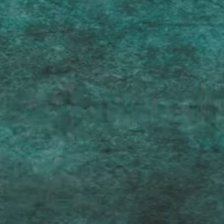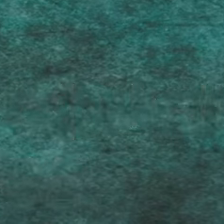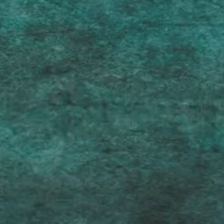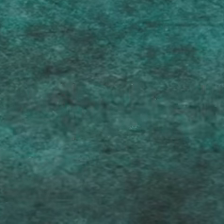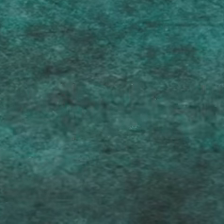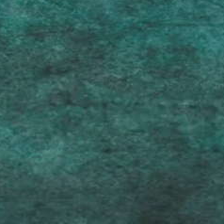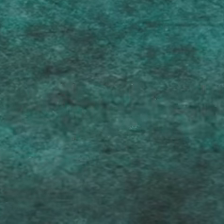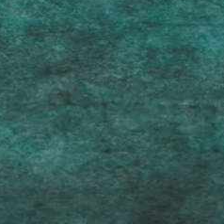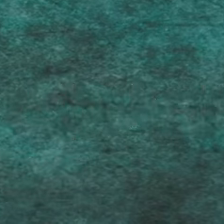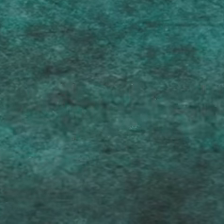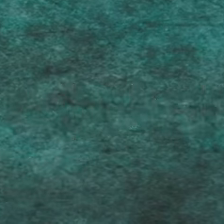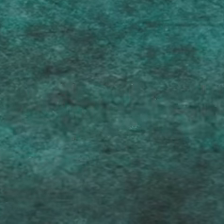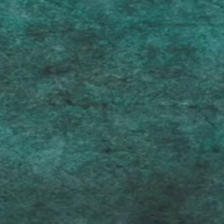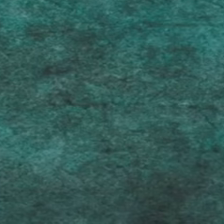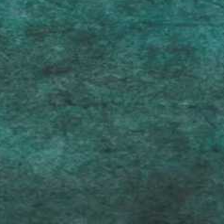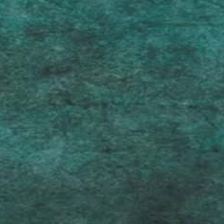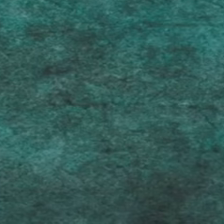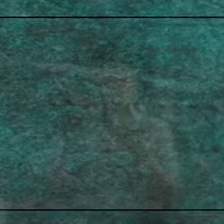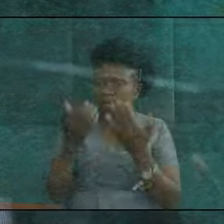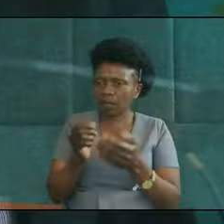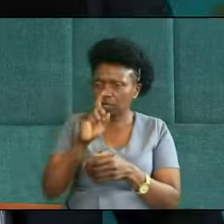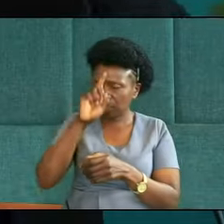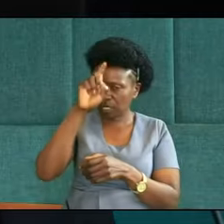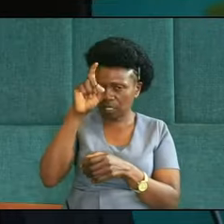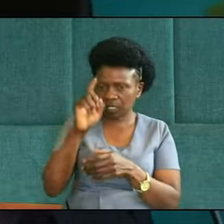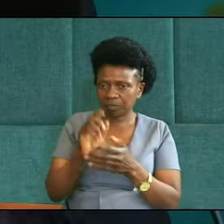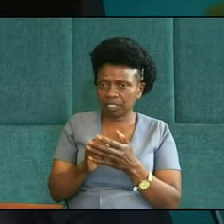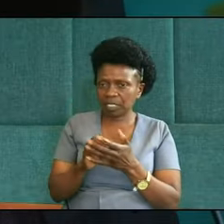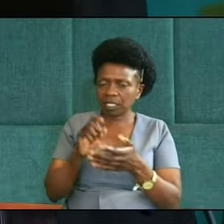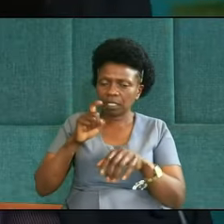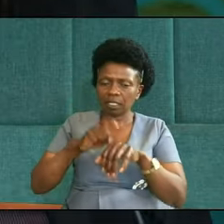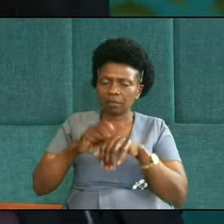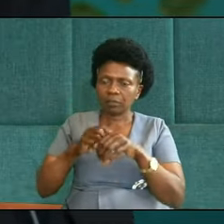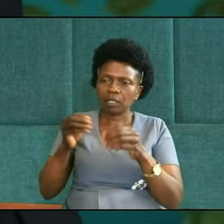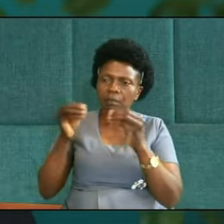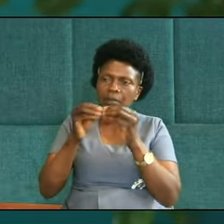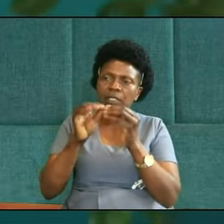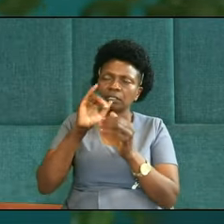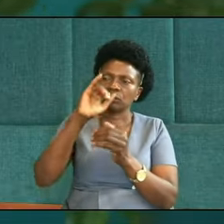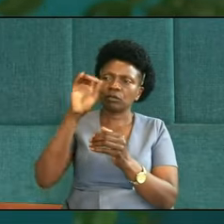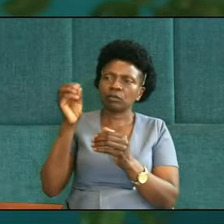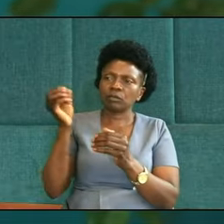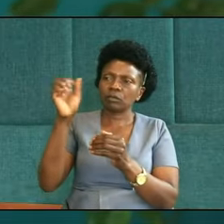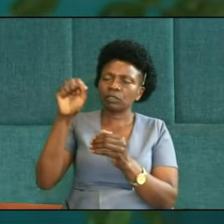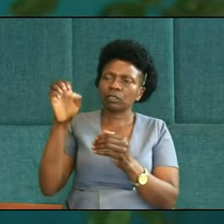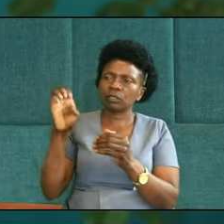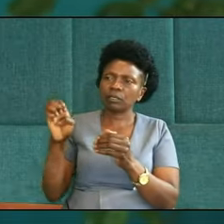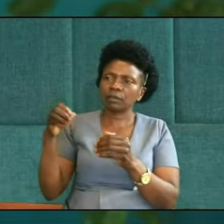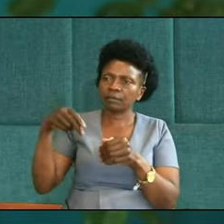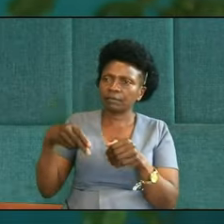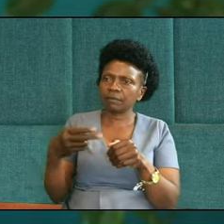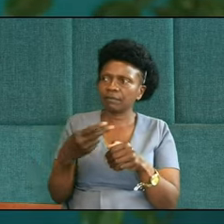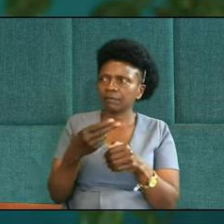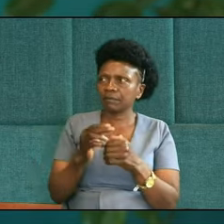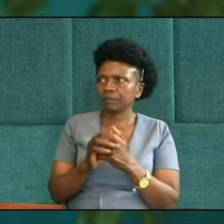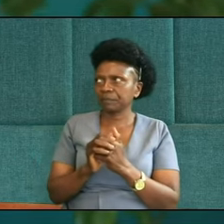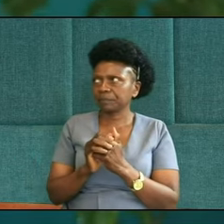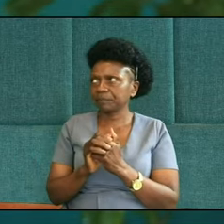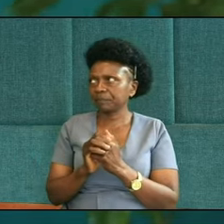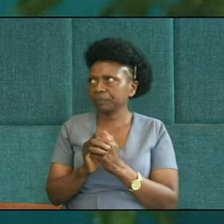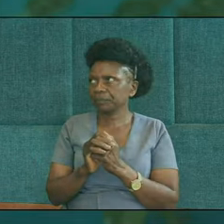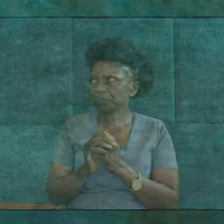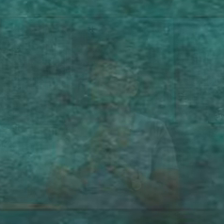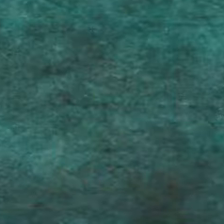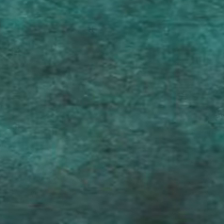Oh friends, go on and read that story of Judah, it's the most amazing story, chapter 49 verse 10, the rod of authority used by kings